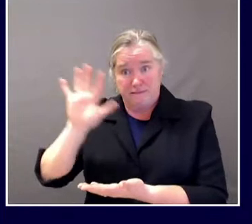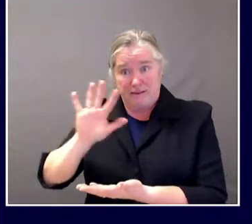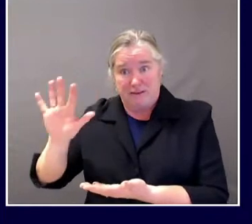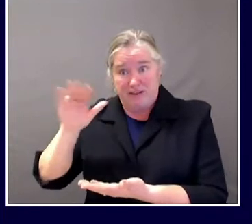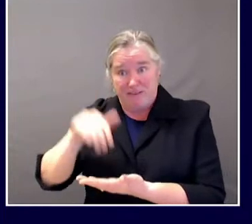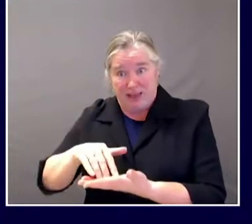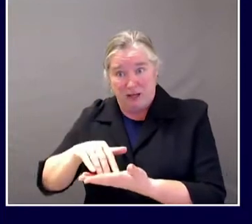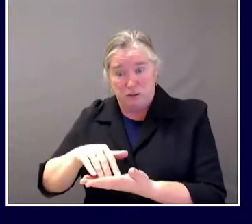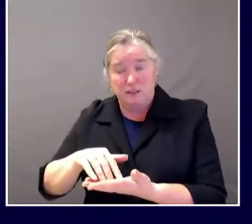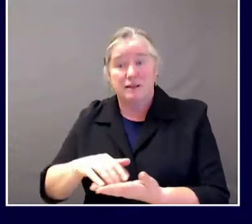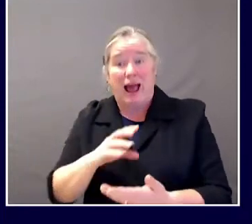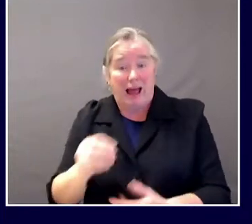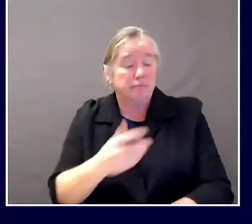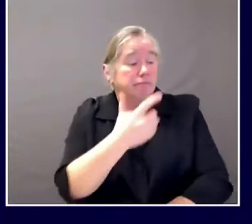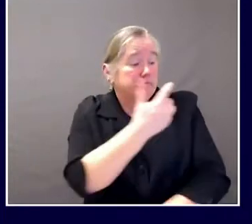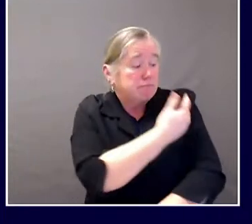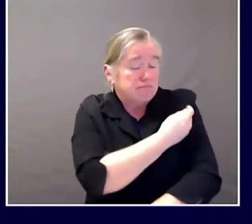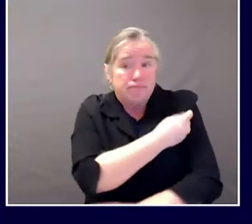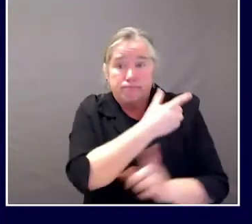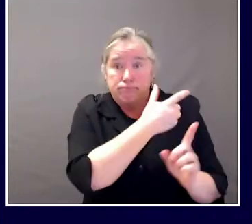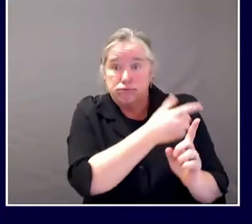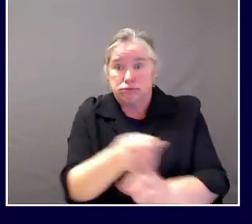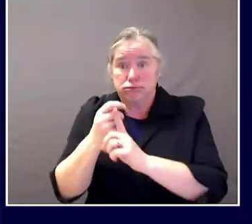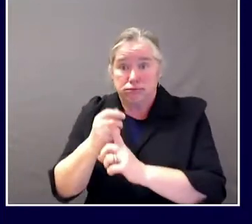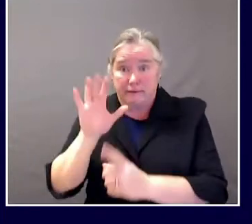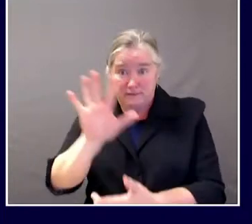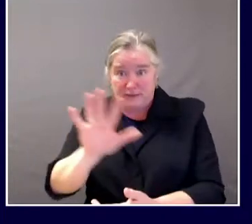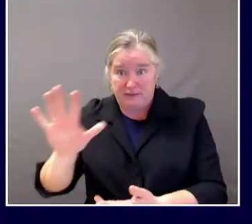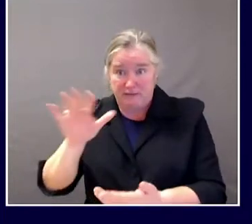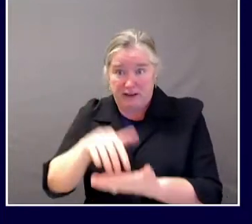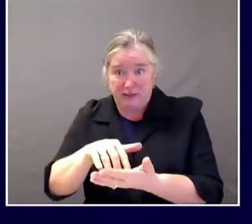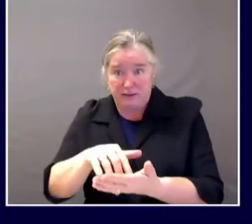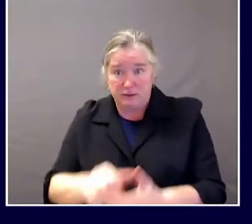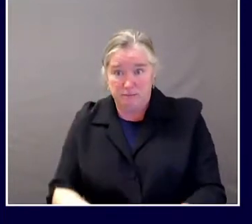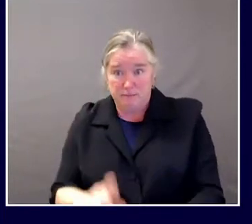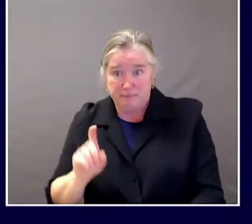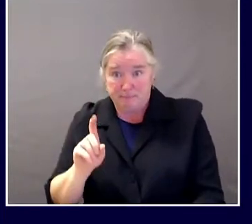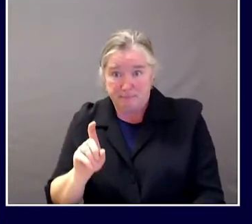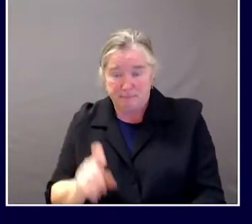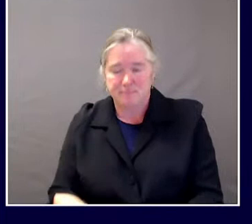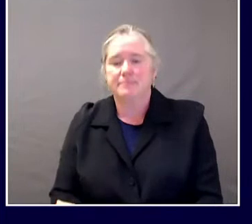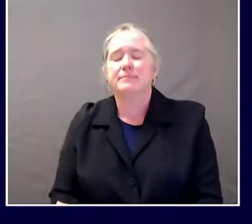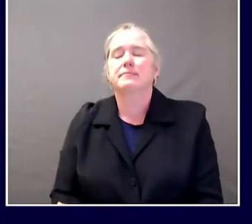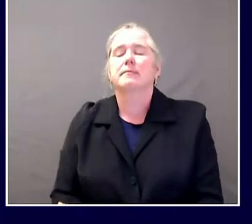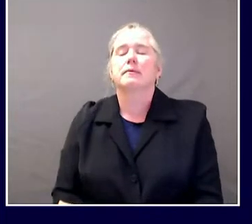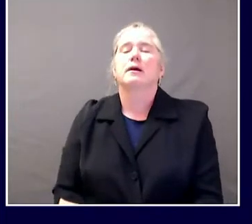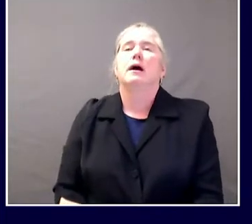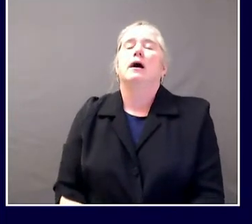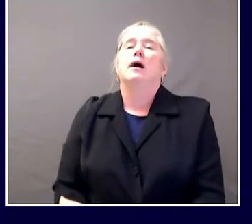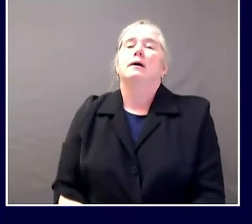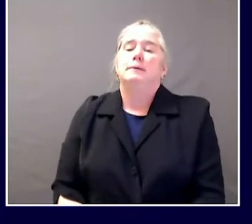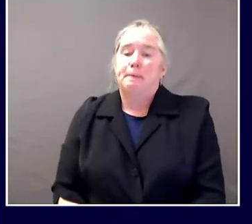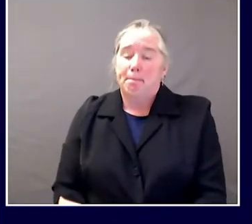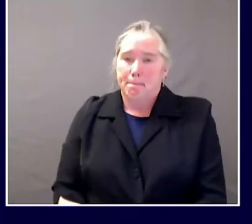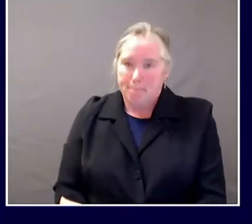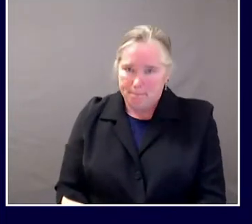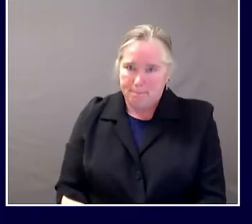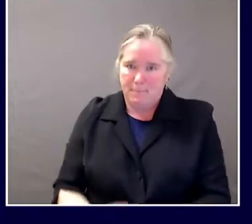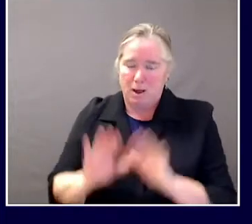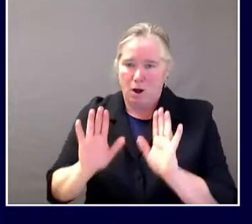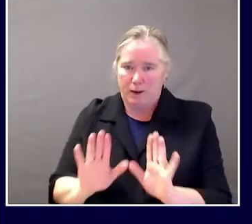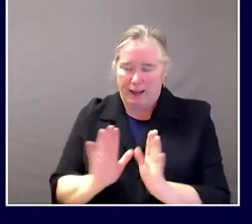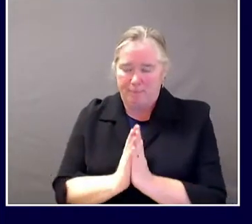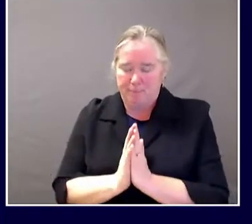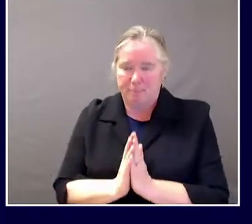Don, there has been a myth that has circulated among other states, and I want to make sure